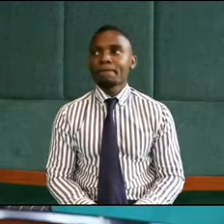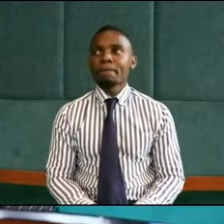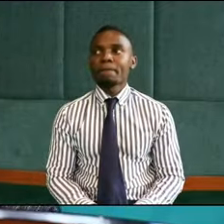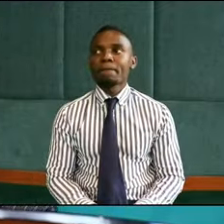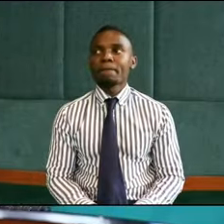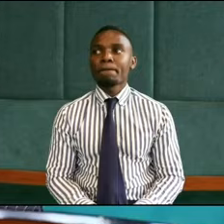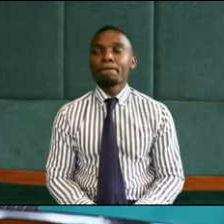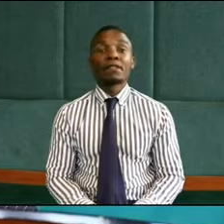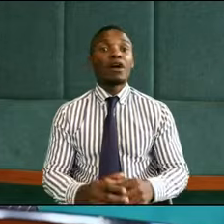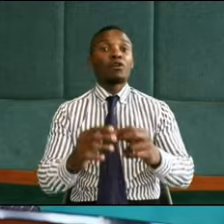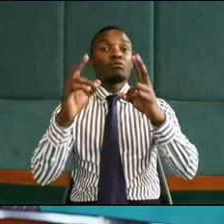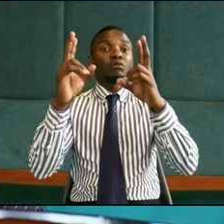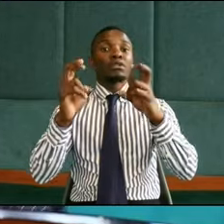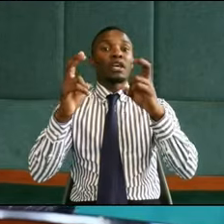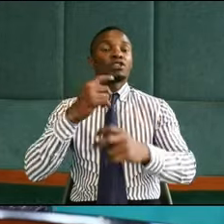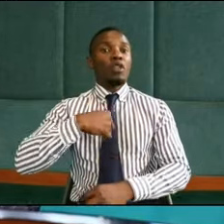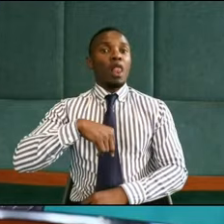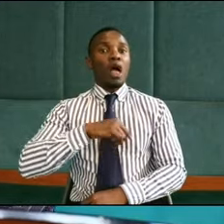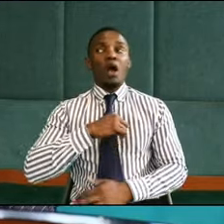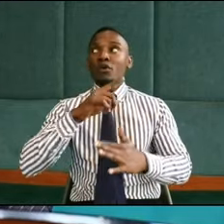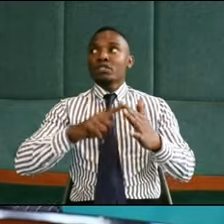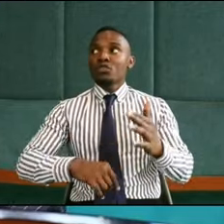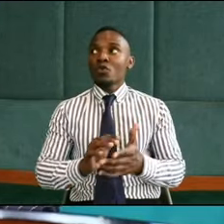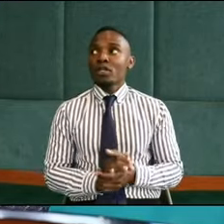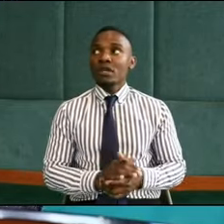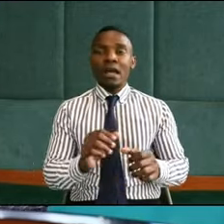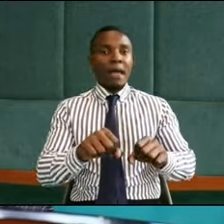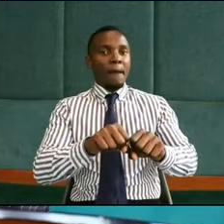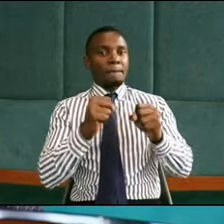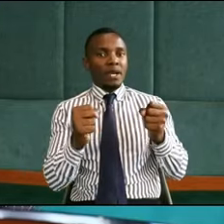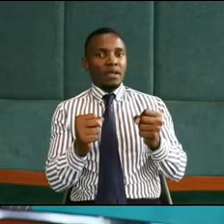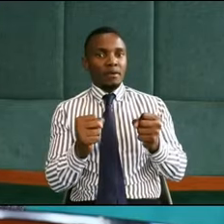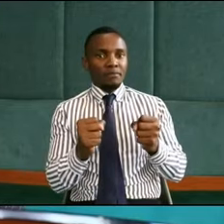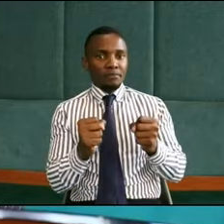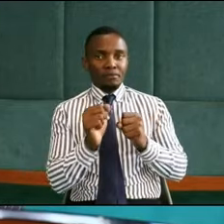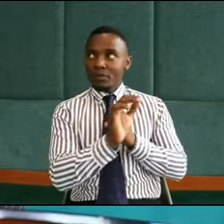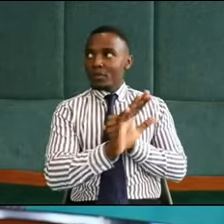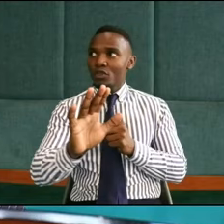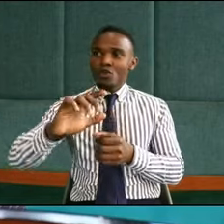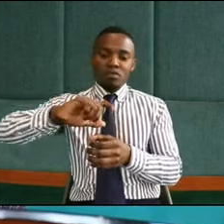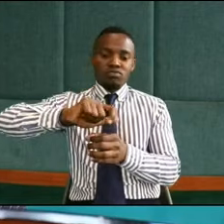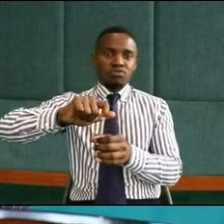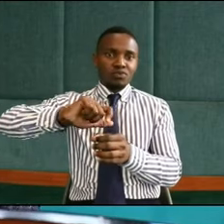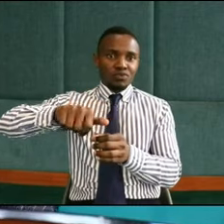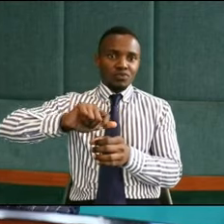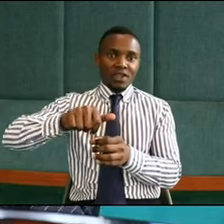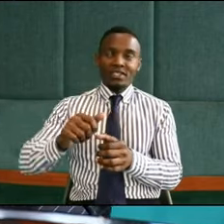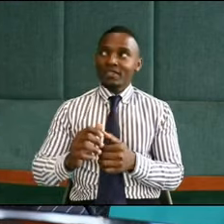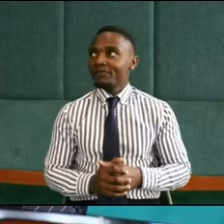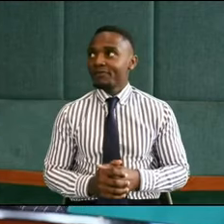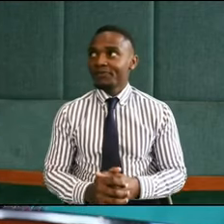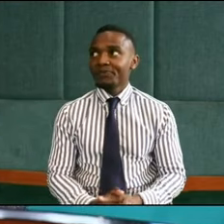Our title, as it's already indicated, a break your alabaster